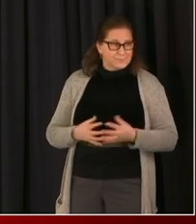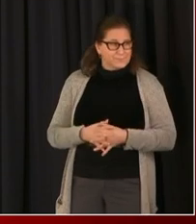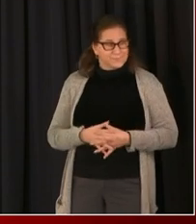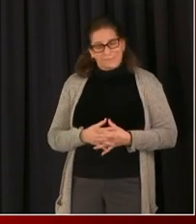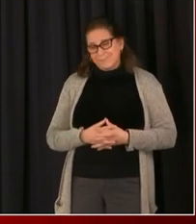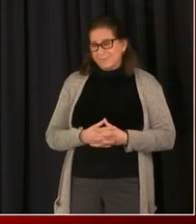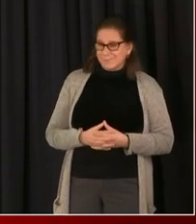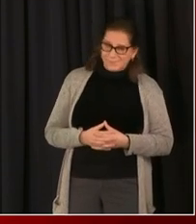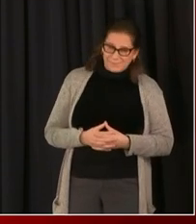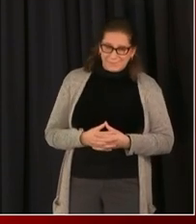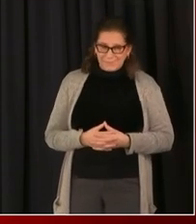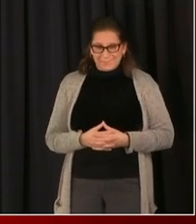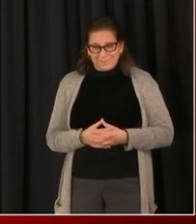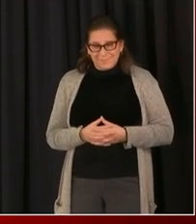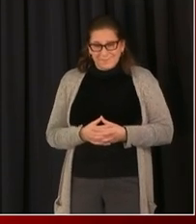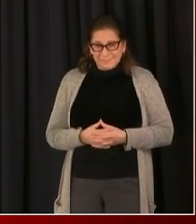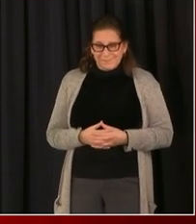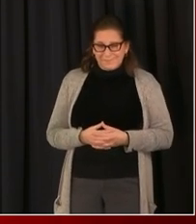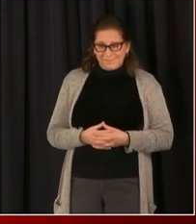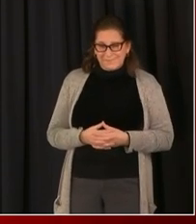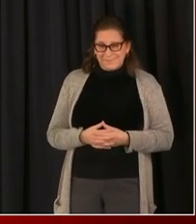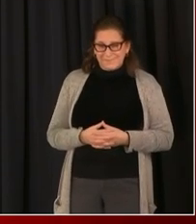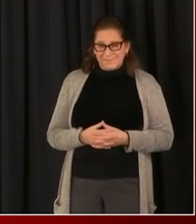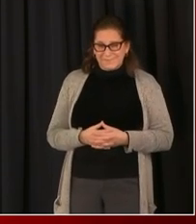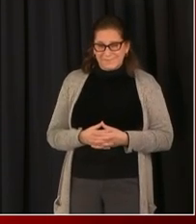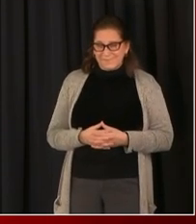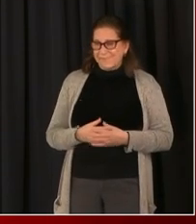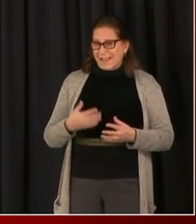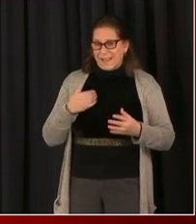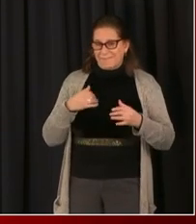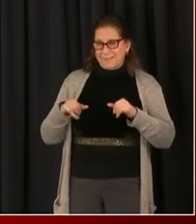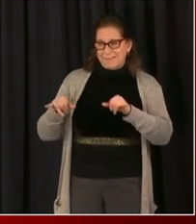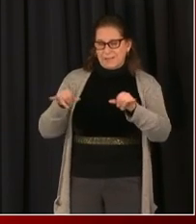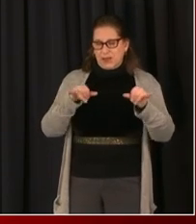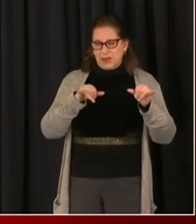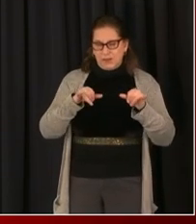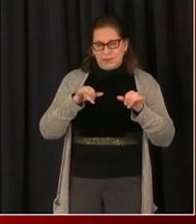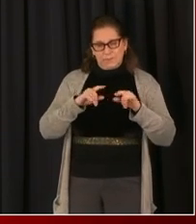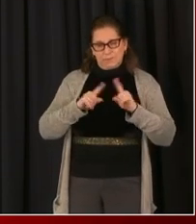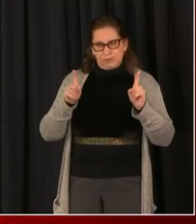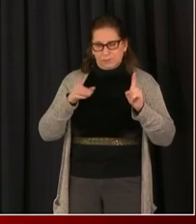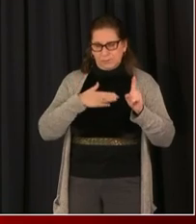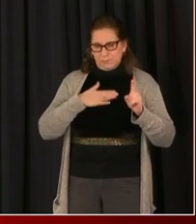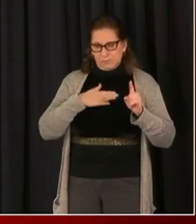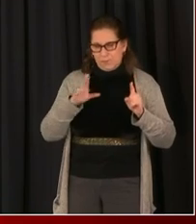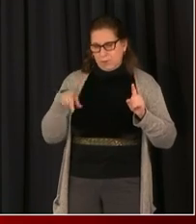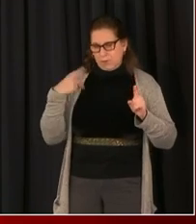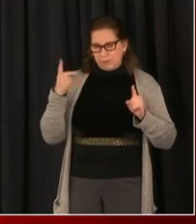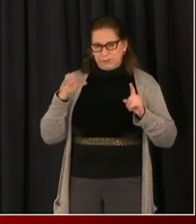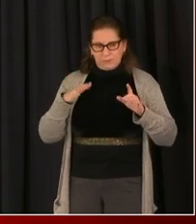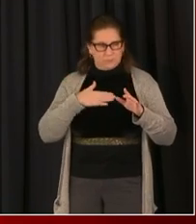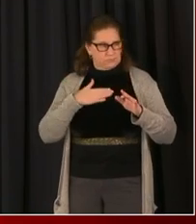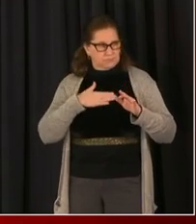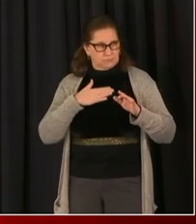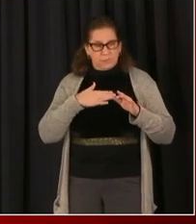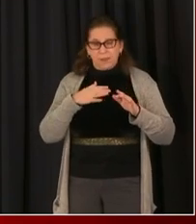in different size groups, and I get feedback and I'm asked about things that we have done here, and